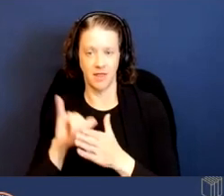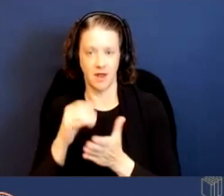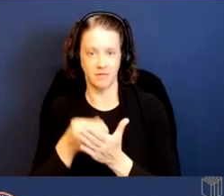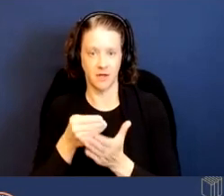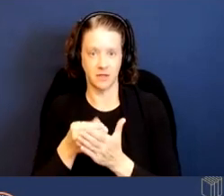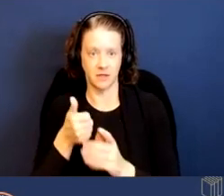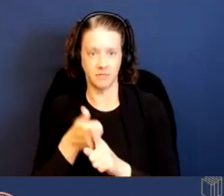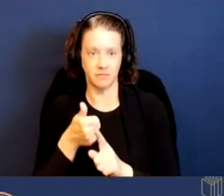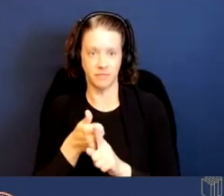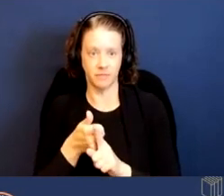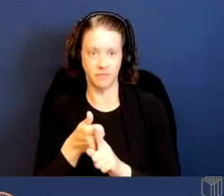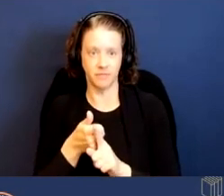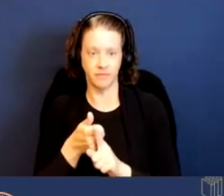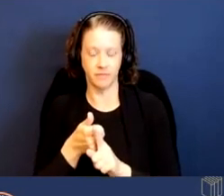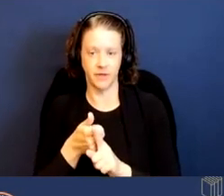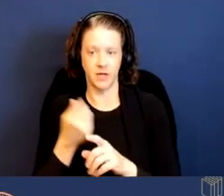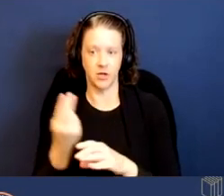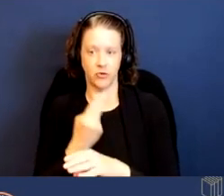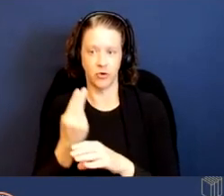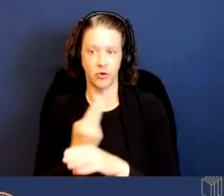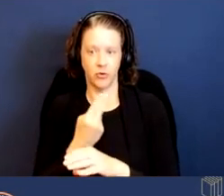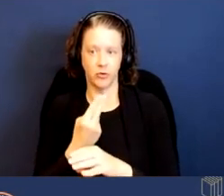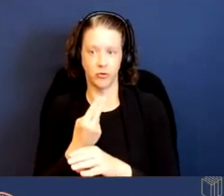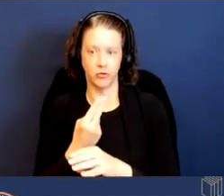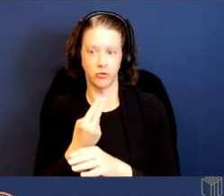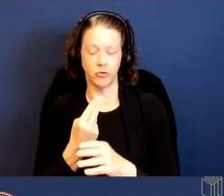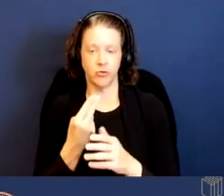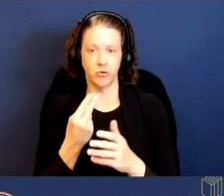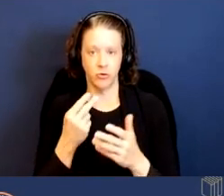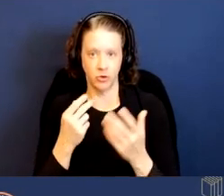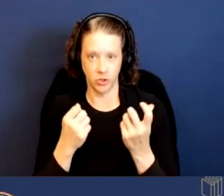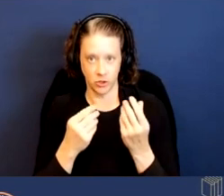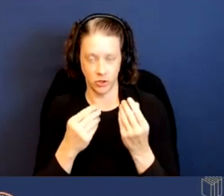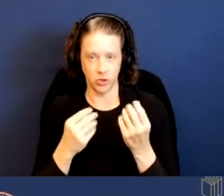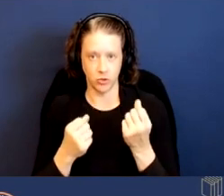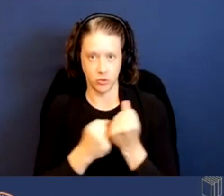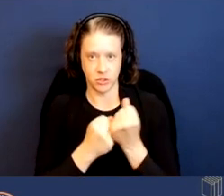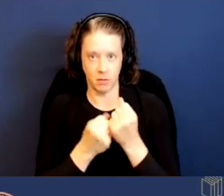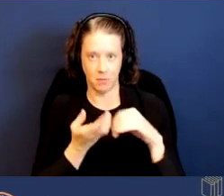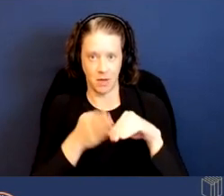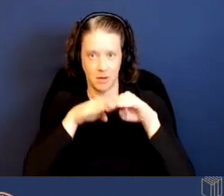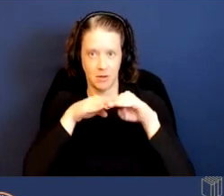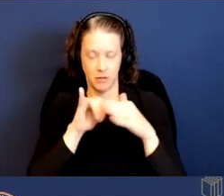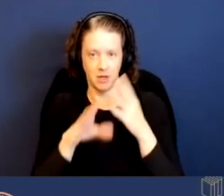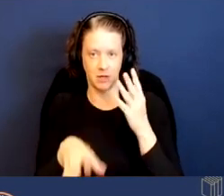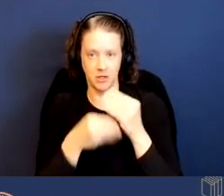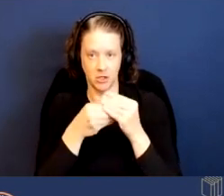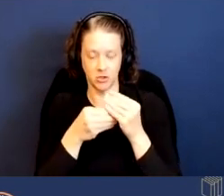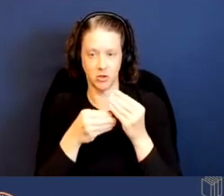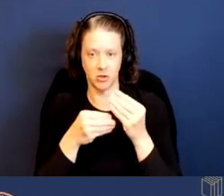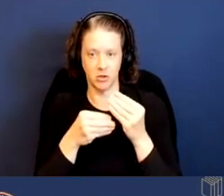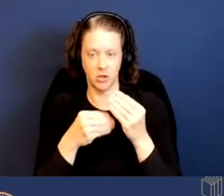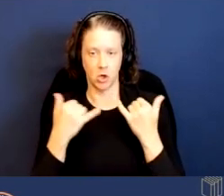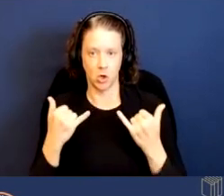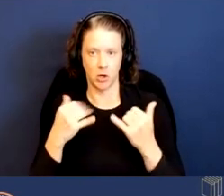again, is really used to supplement sort of the additional, the sort of current